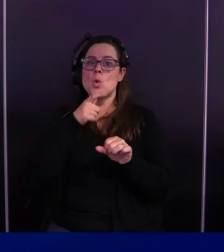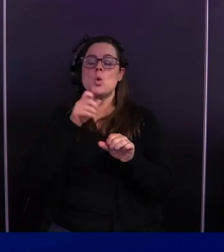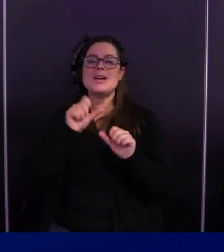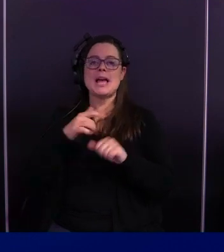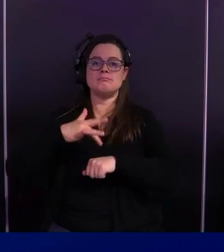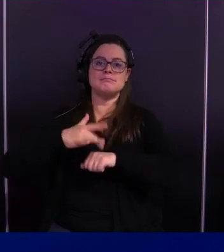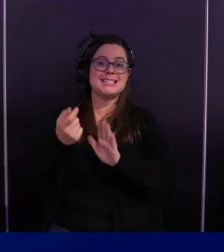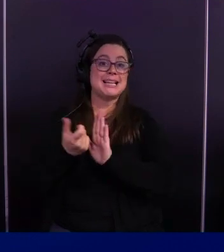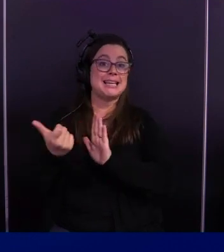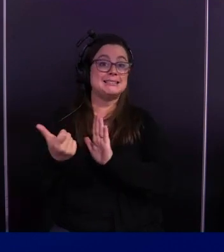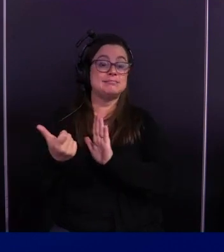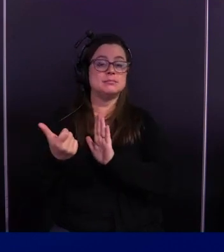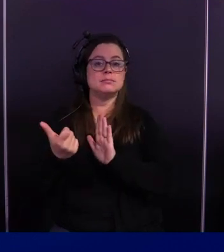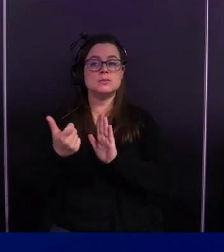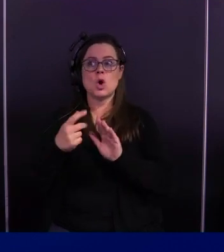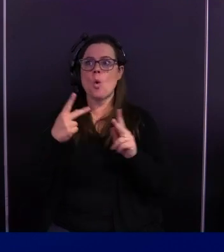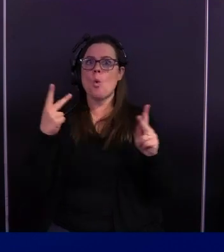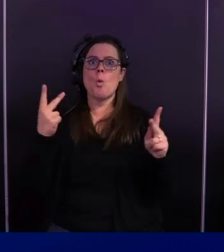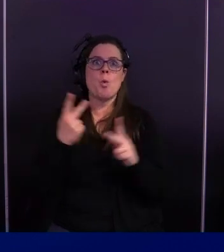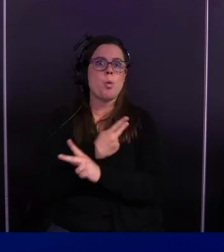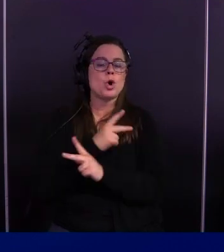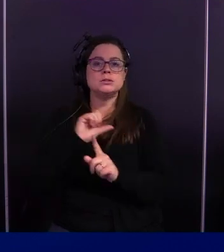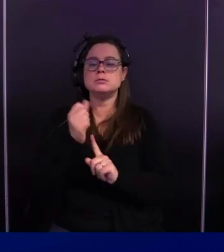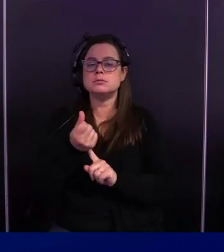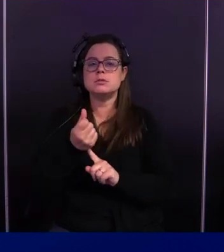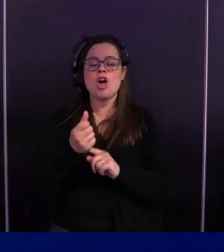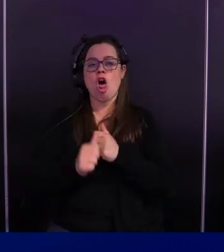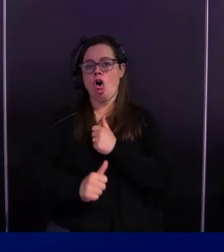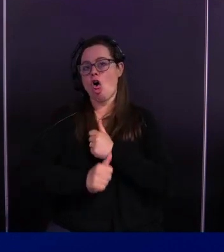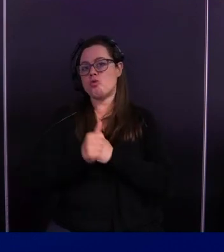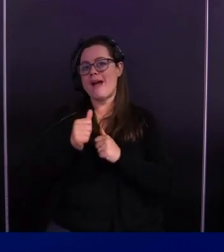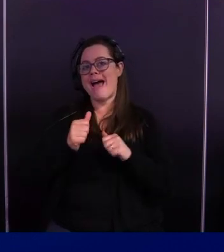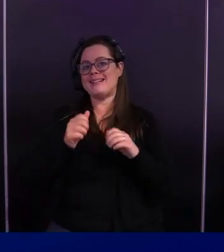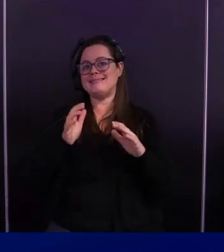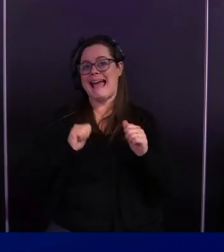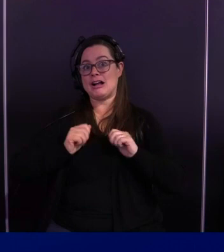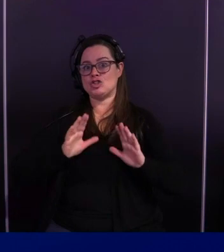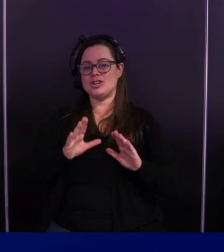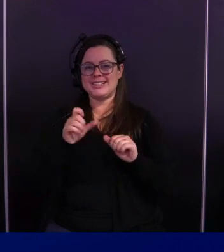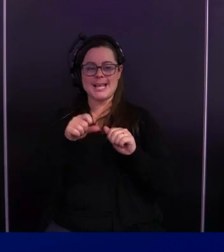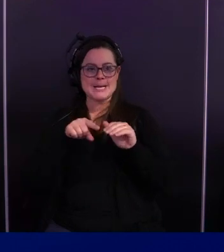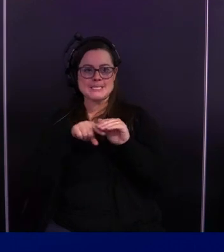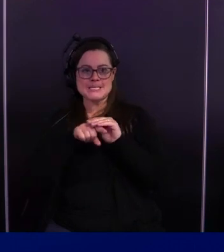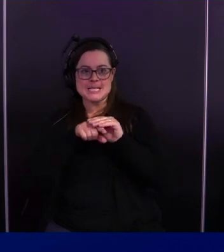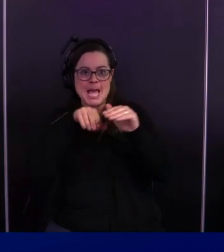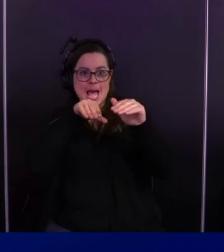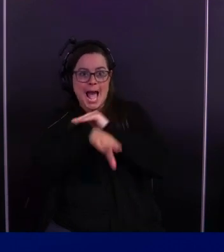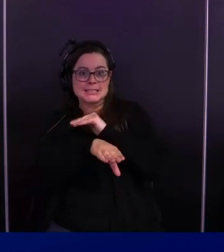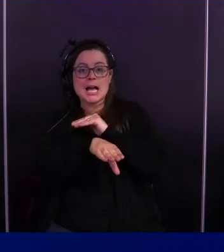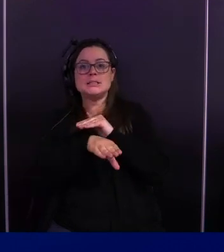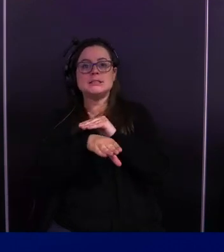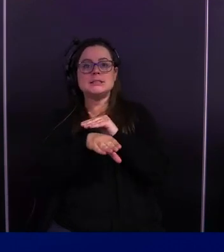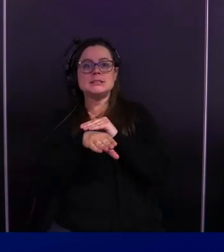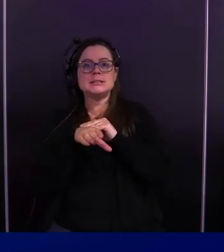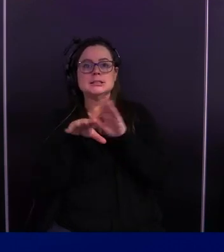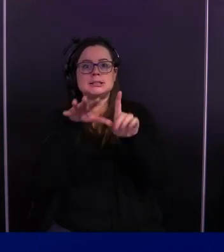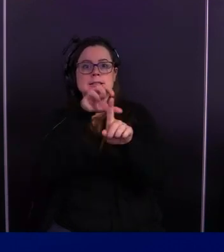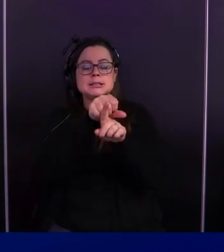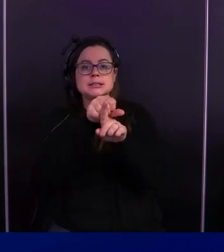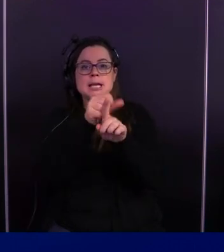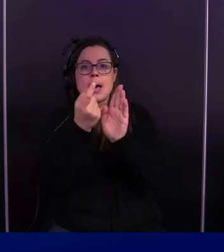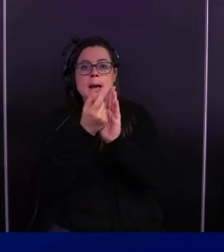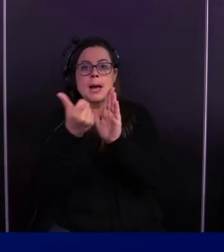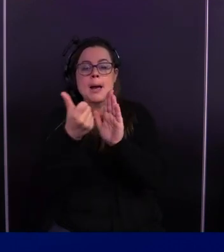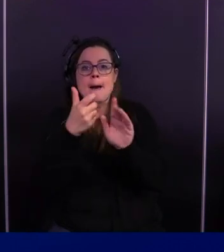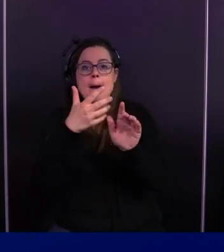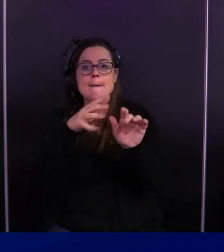Because the worst case scenario is a threat actor is able to gain access, delete backups, and then what we see is they delete the